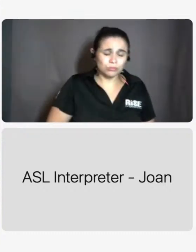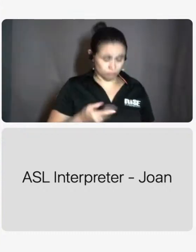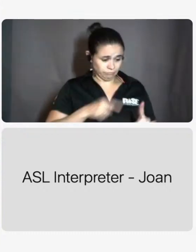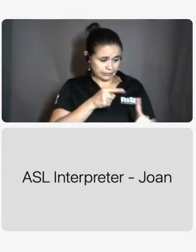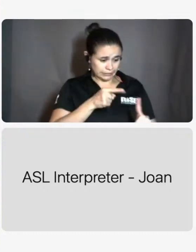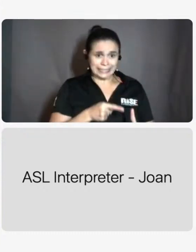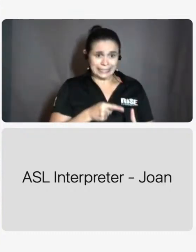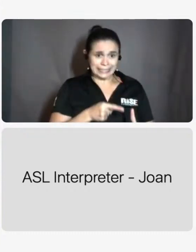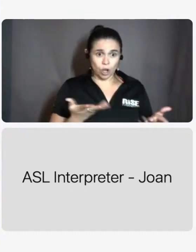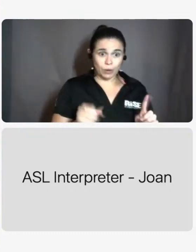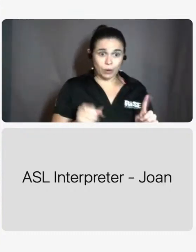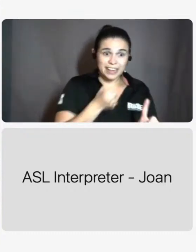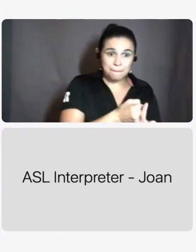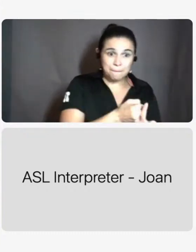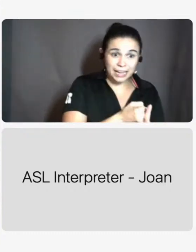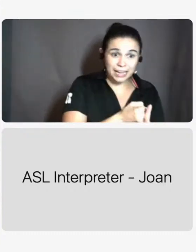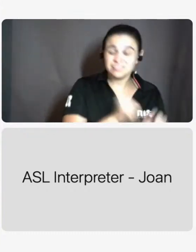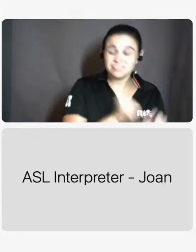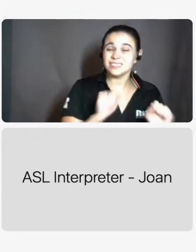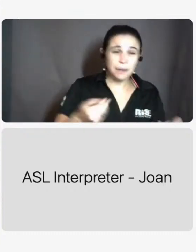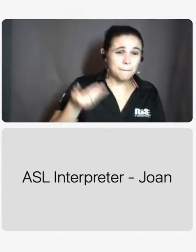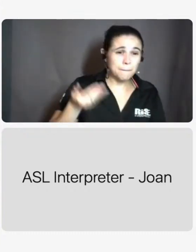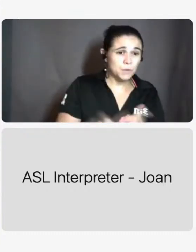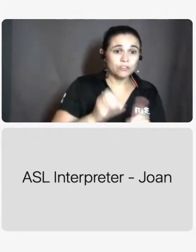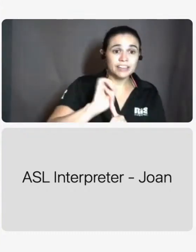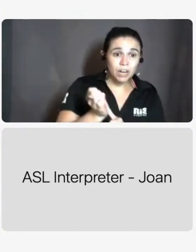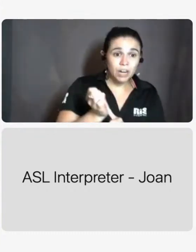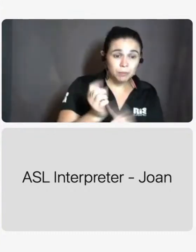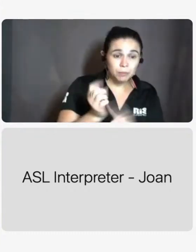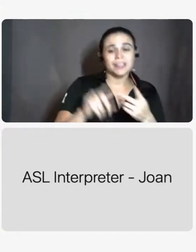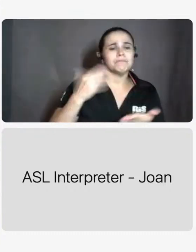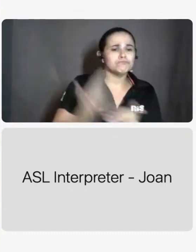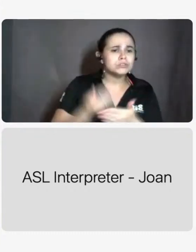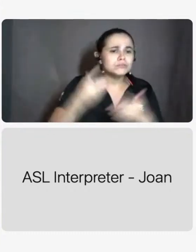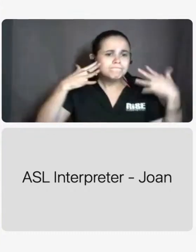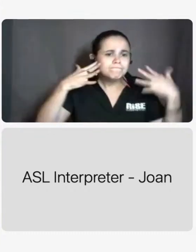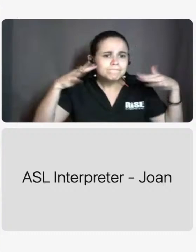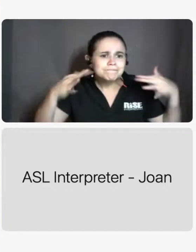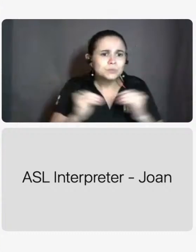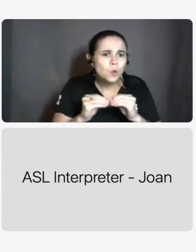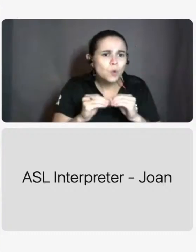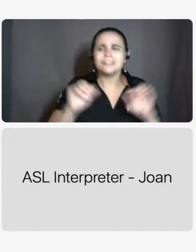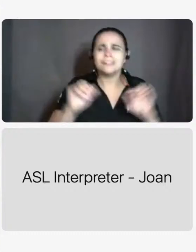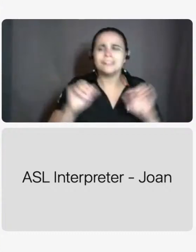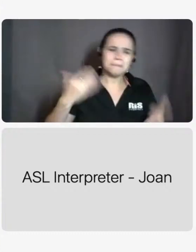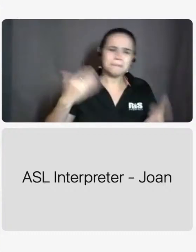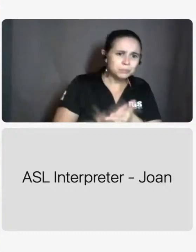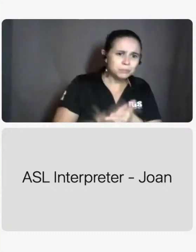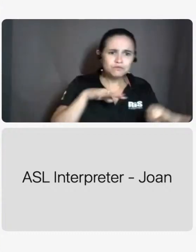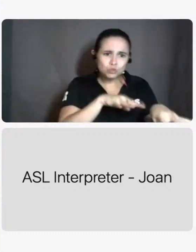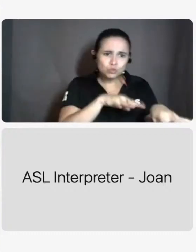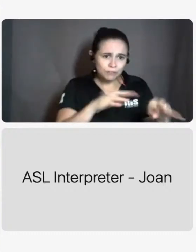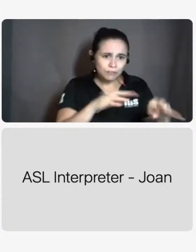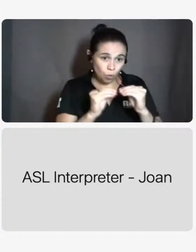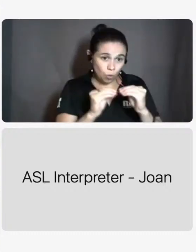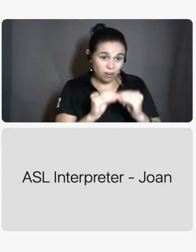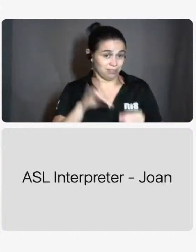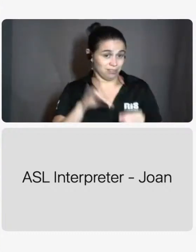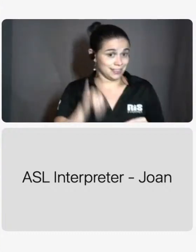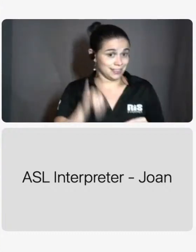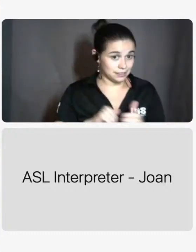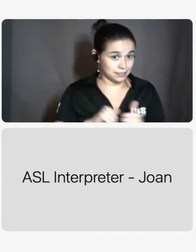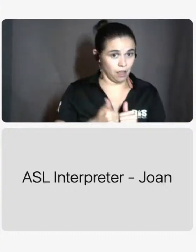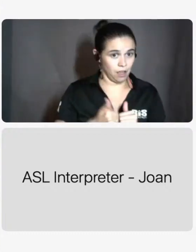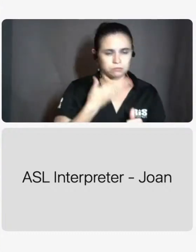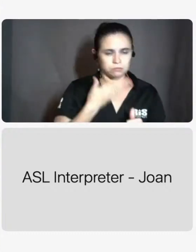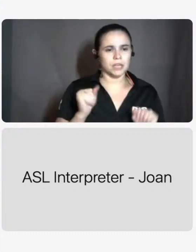increased noise, the increased traffic. And that is the way that you can force action and show a project applicant that